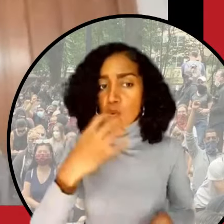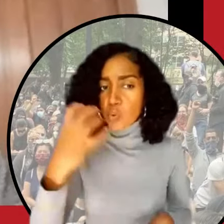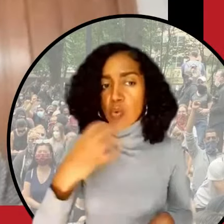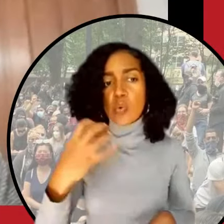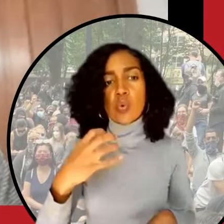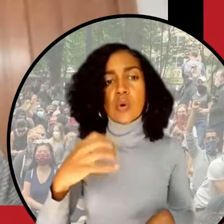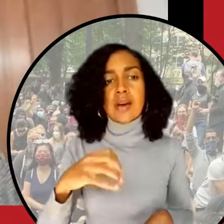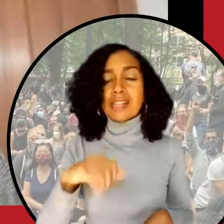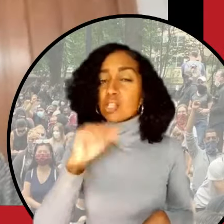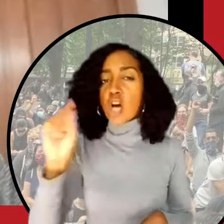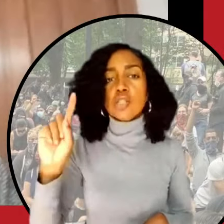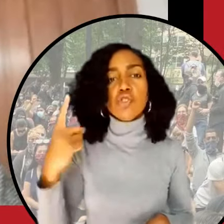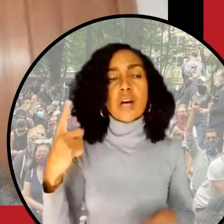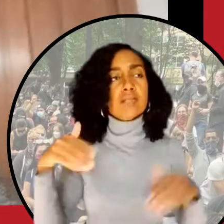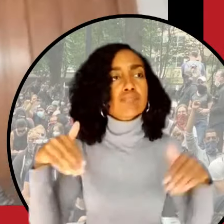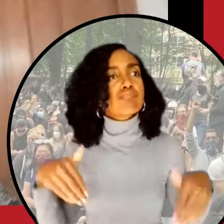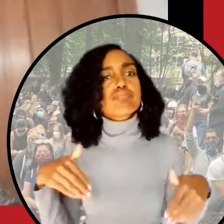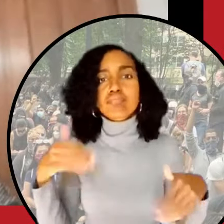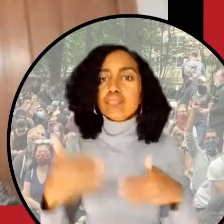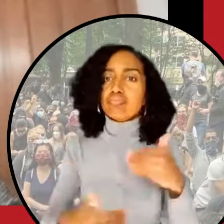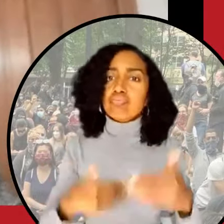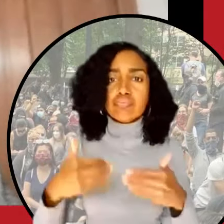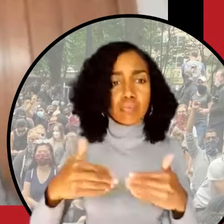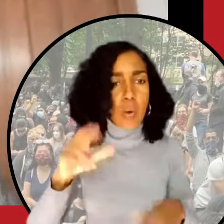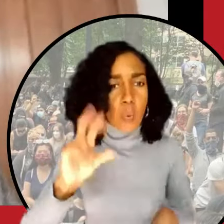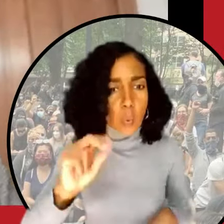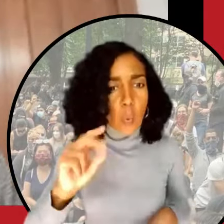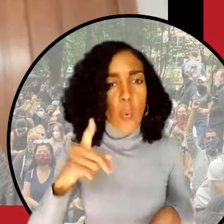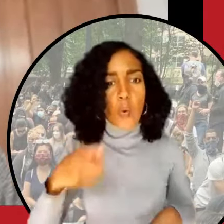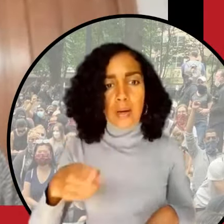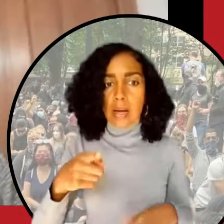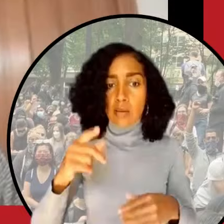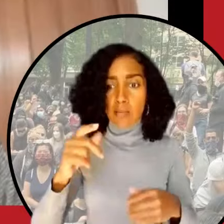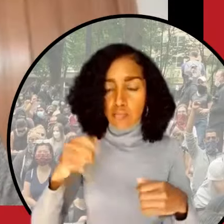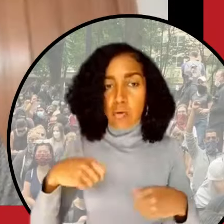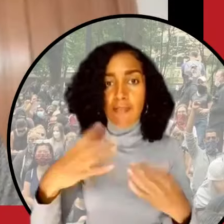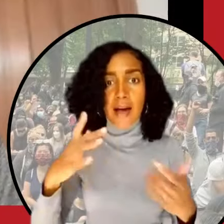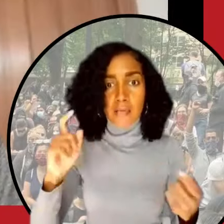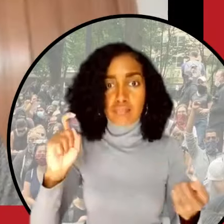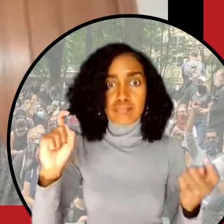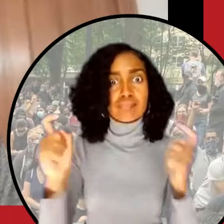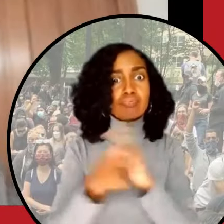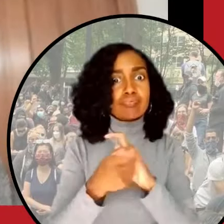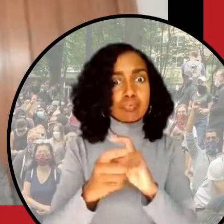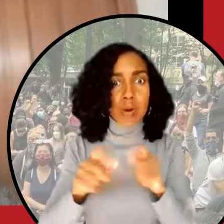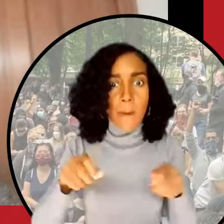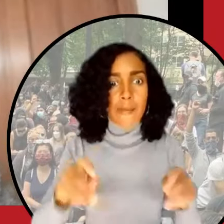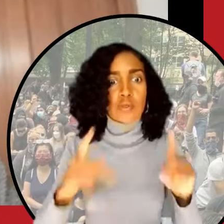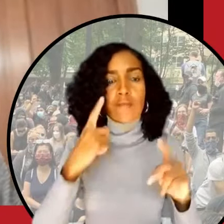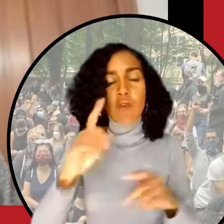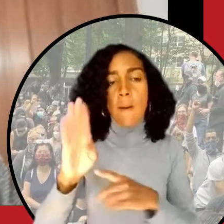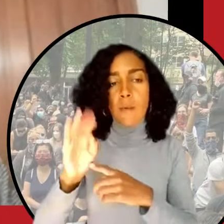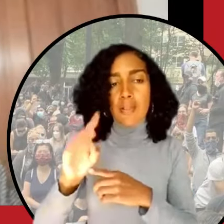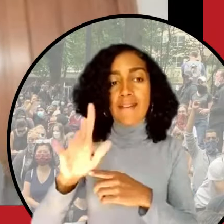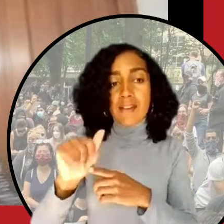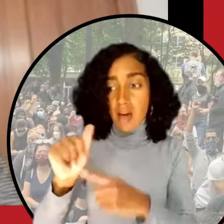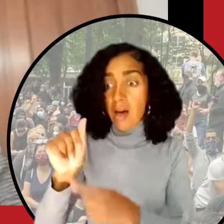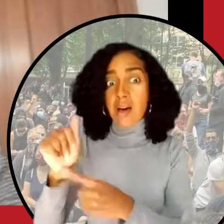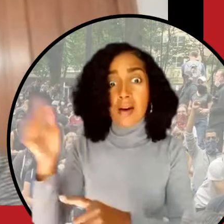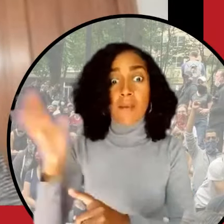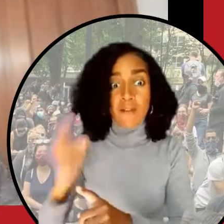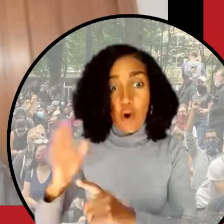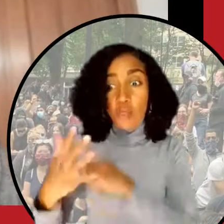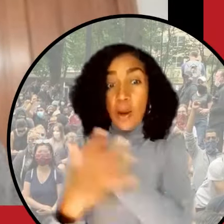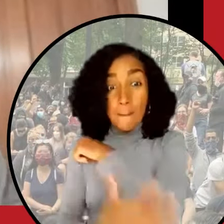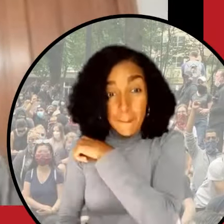is not a passenger in history. It is someone that provided the turning point for the country. Bolivia went from being the poorest country in the region into